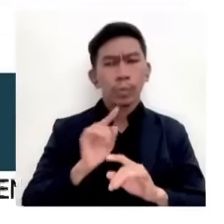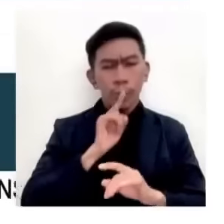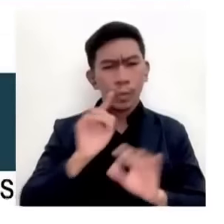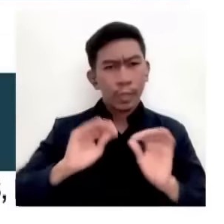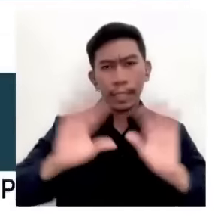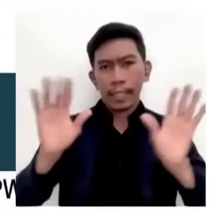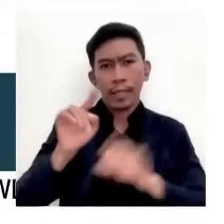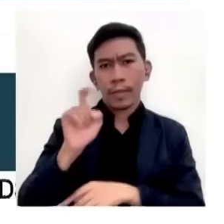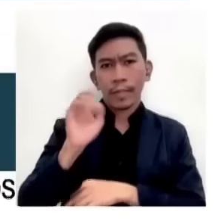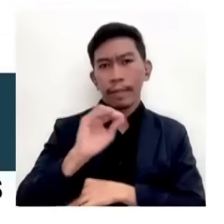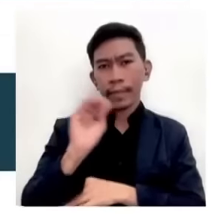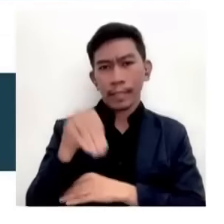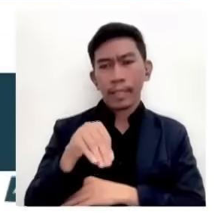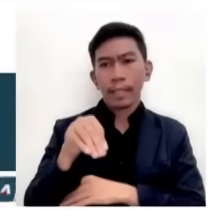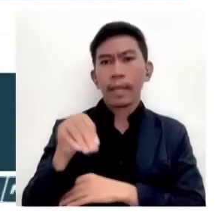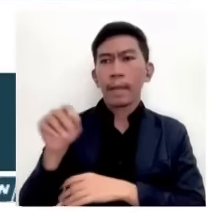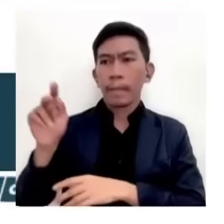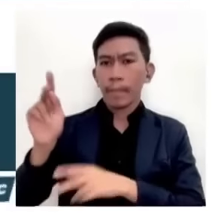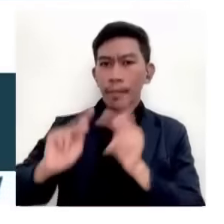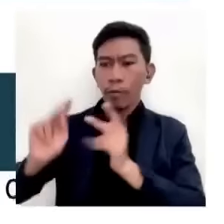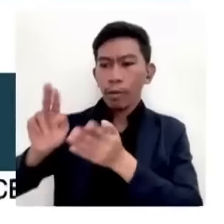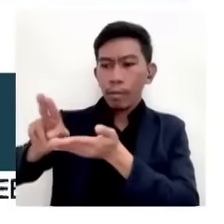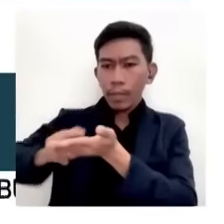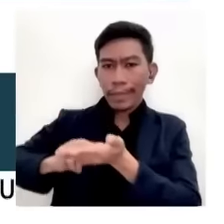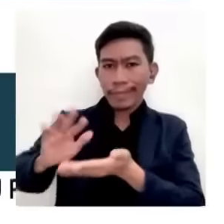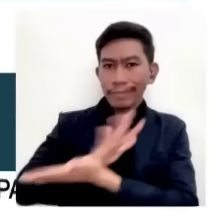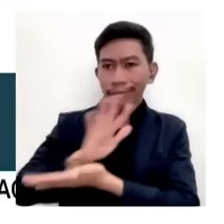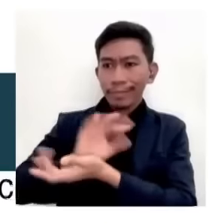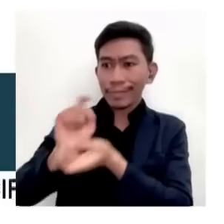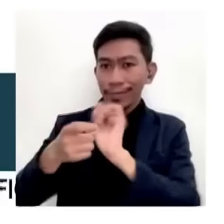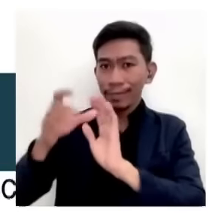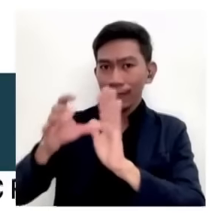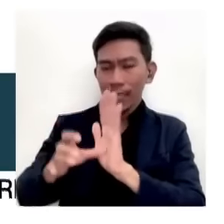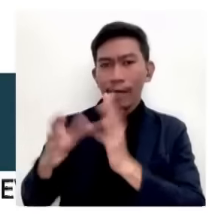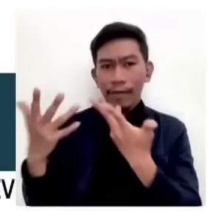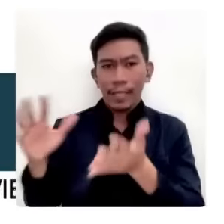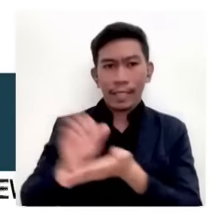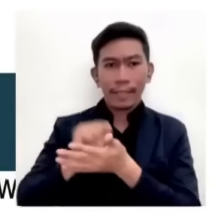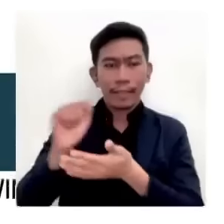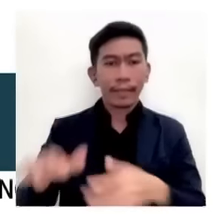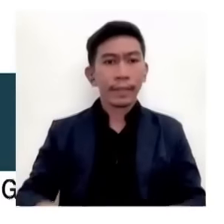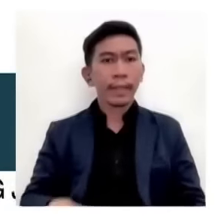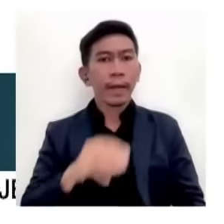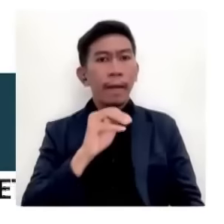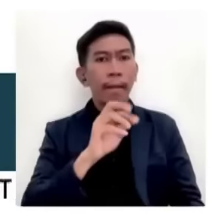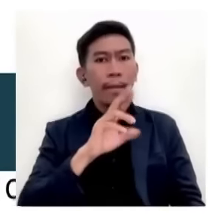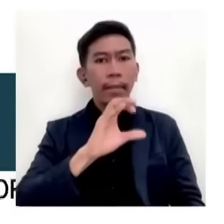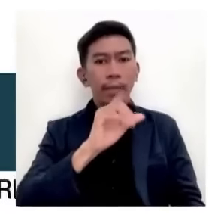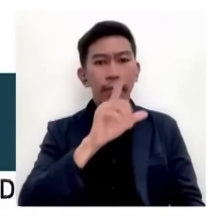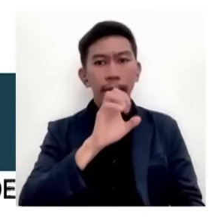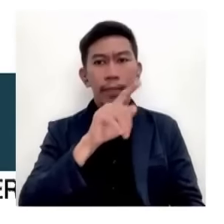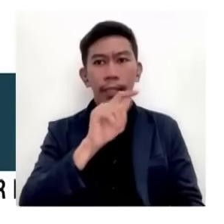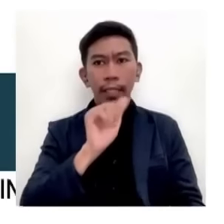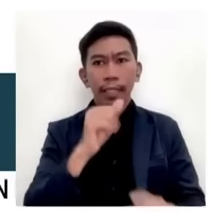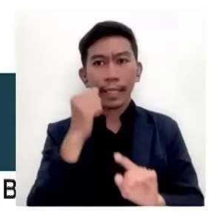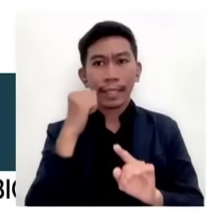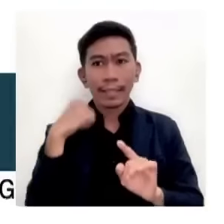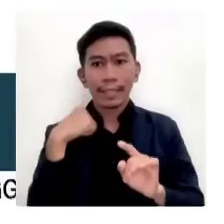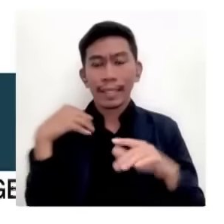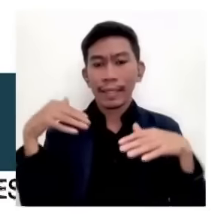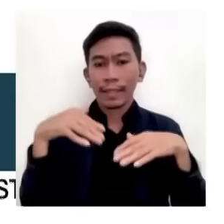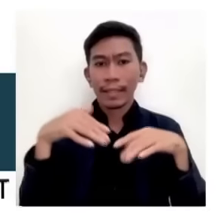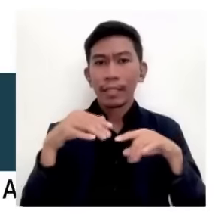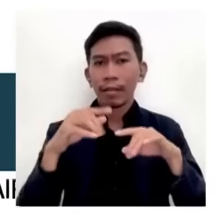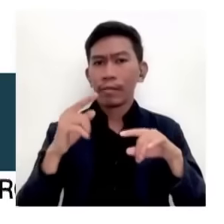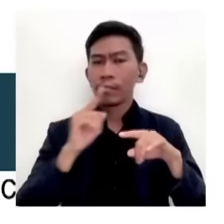100% sure that PI is dead. All right, Congressman Marcoleta, in yesterday's hearing, really very insistent about his reading of the